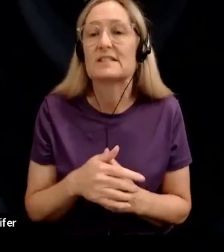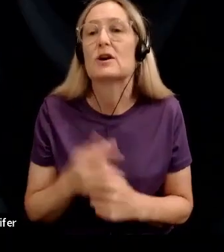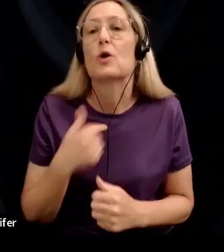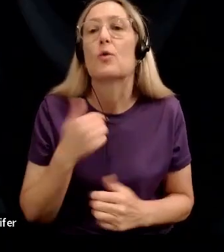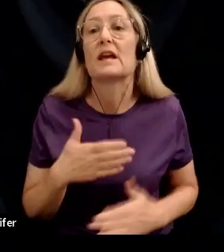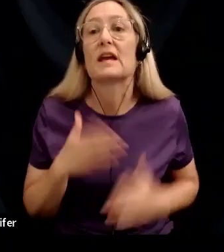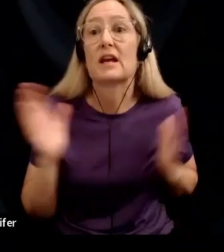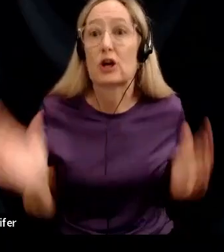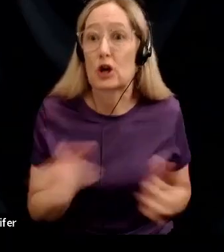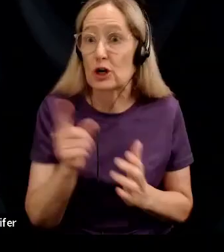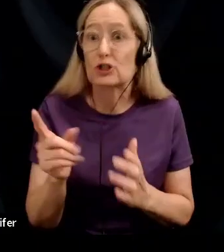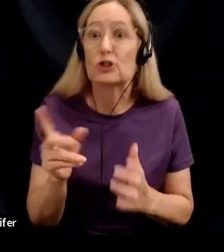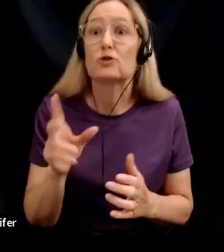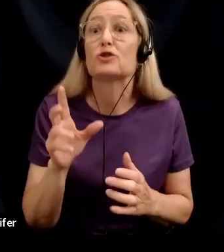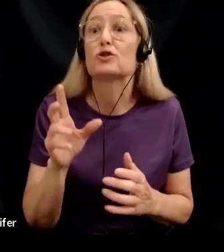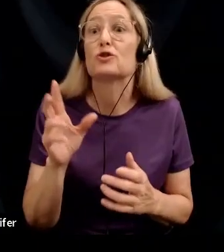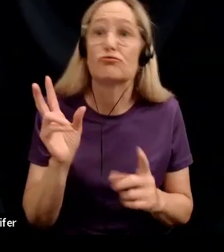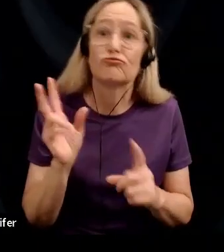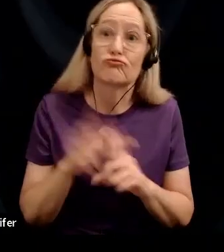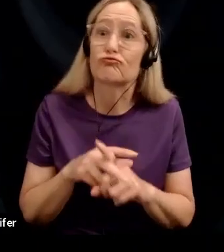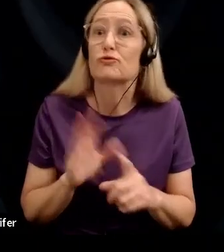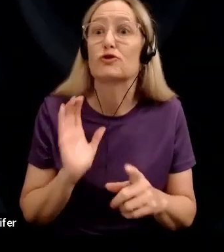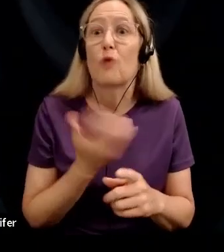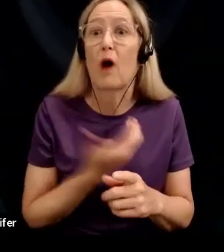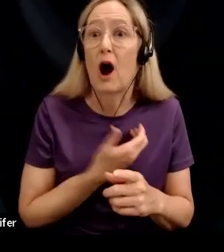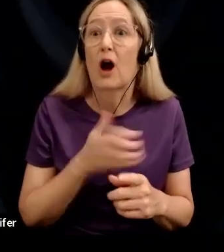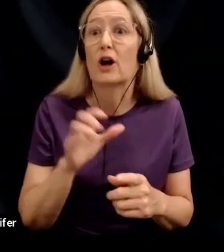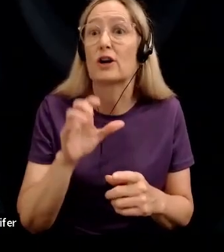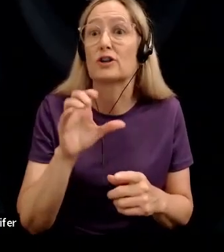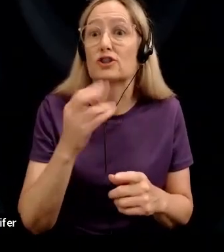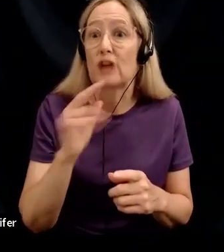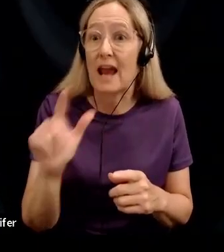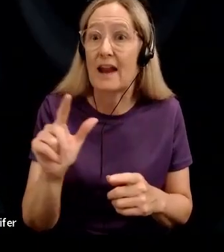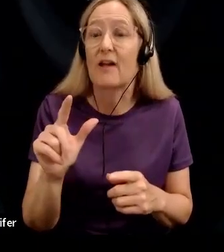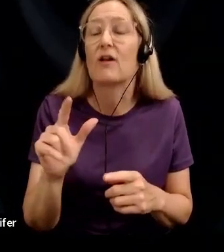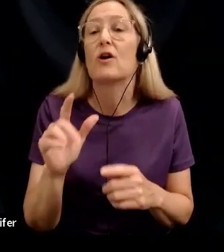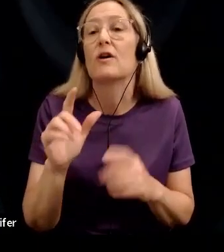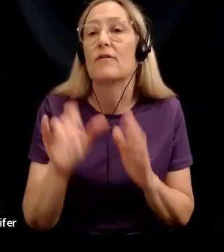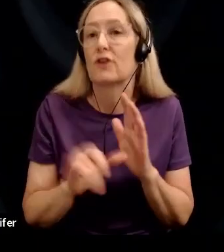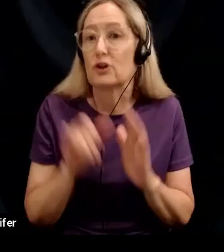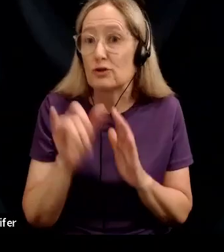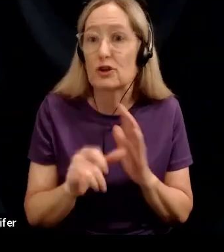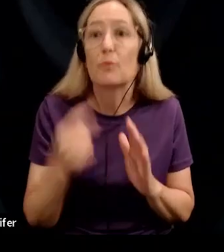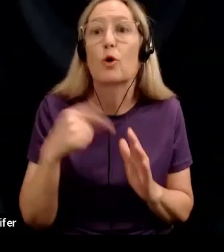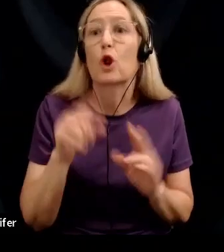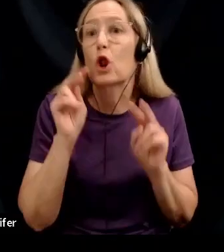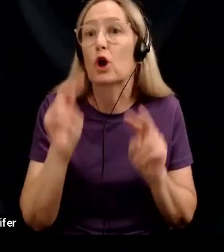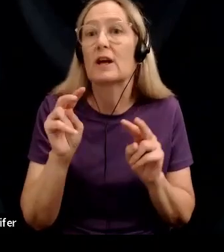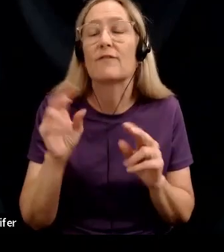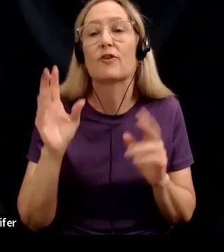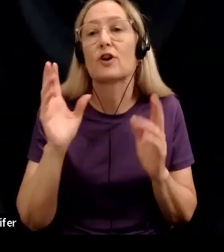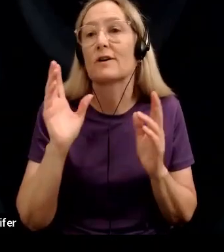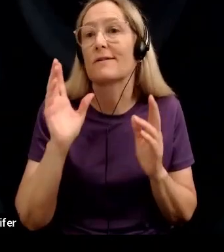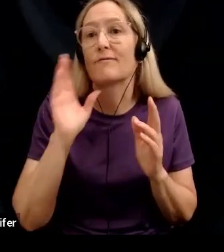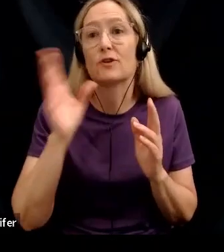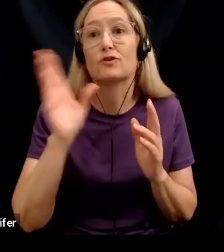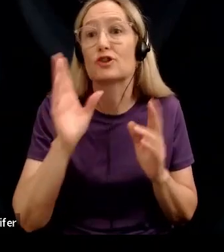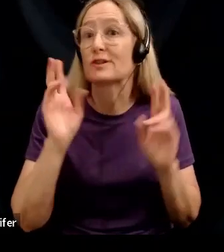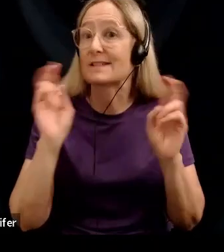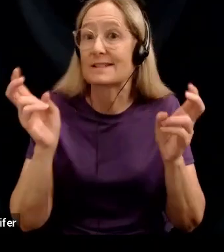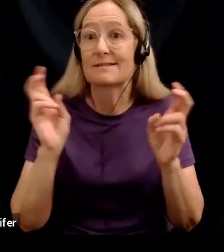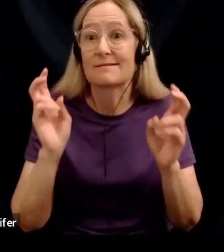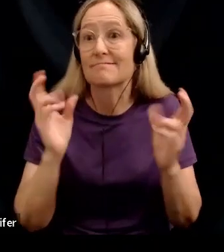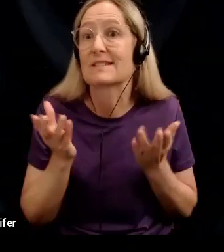to our YouTube channel so you can keep up with our latest editions. We are always looking for suggestions for future webinar topics as well. If you